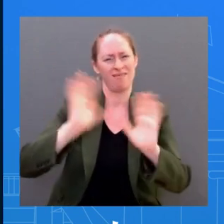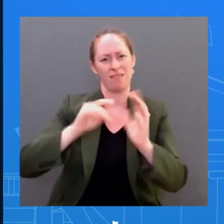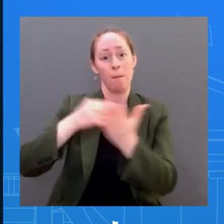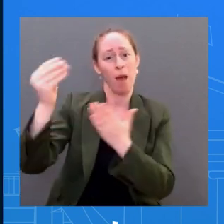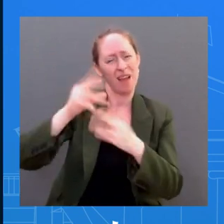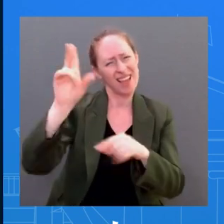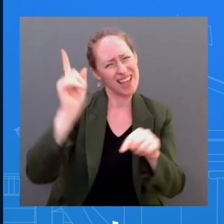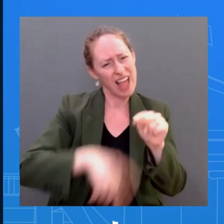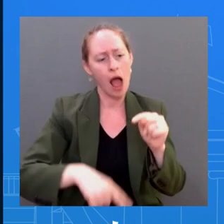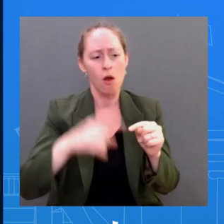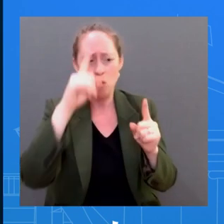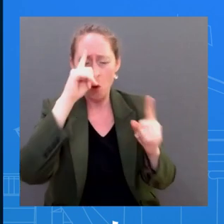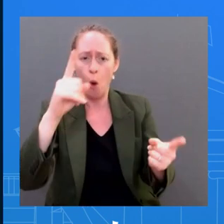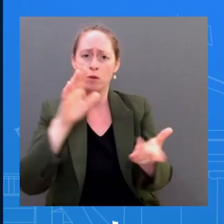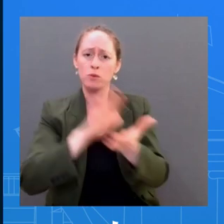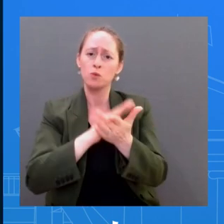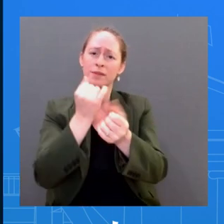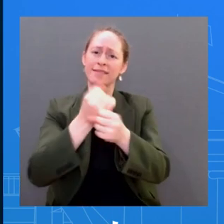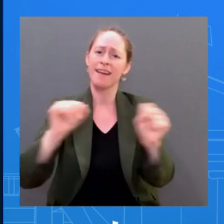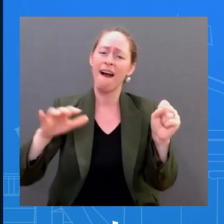we know it's on the table.